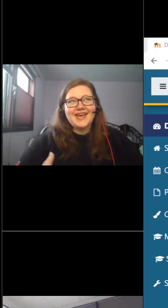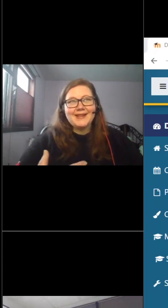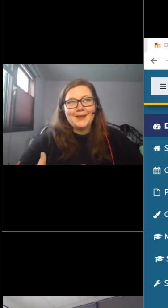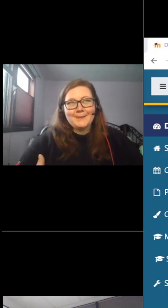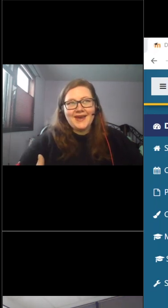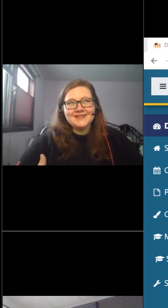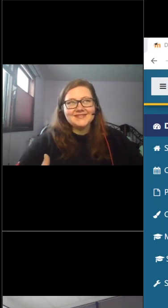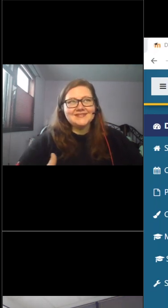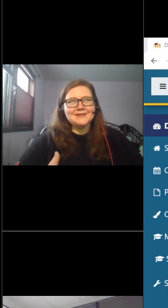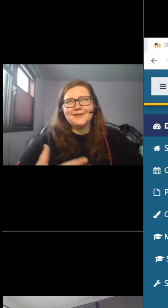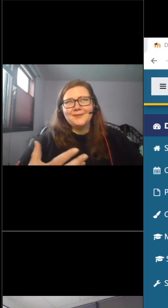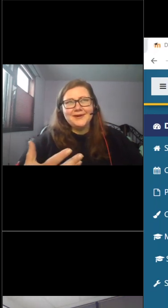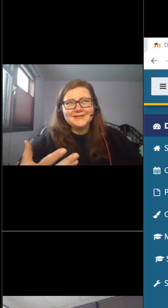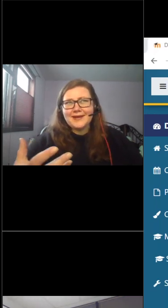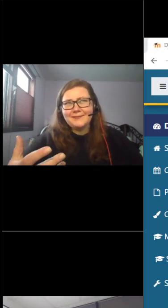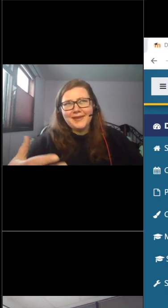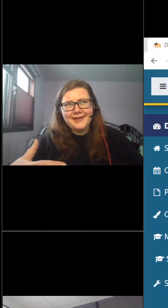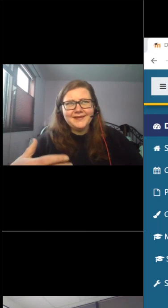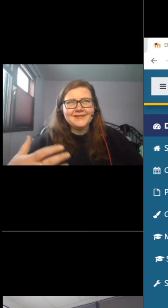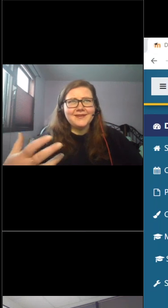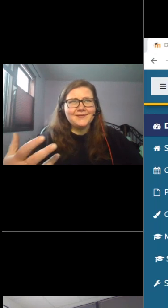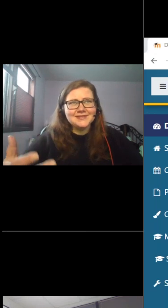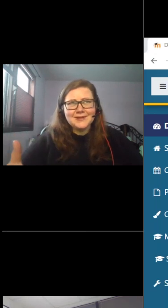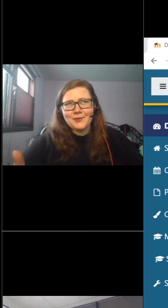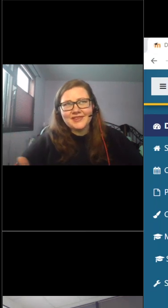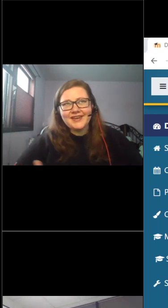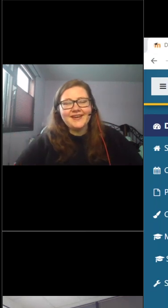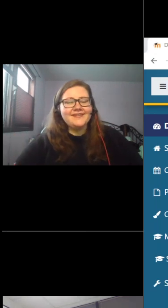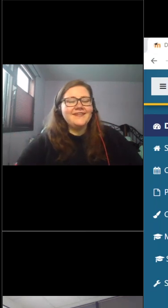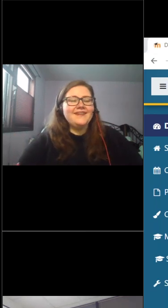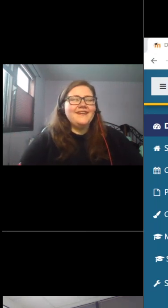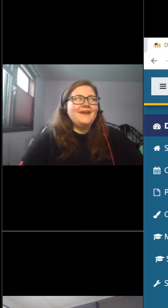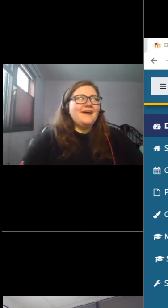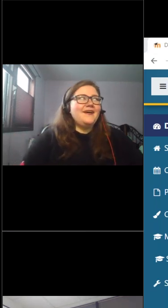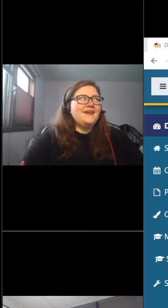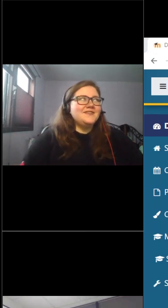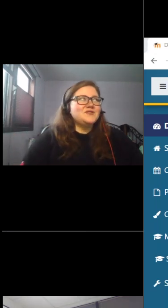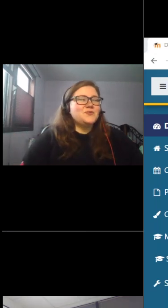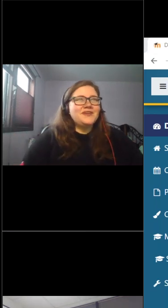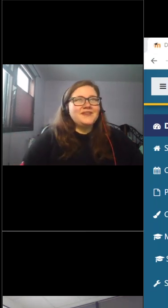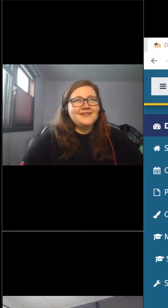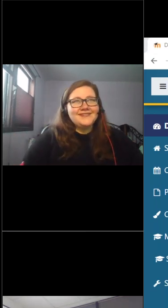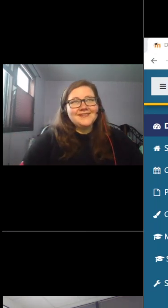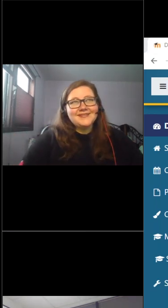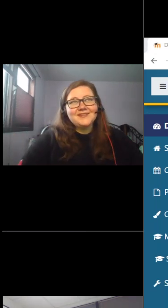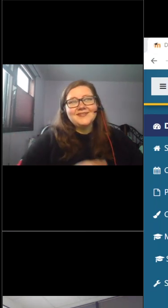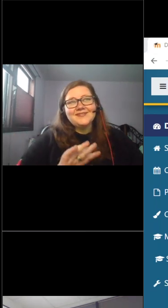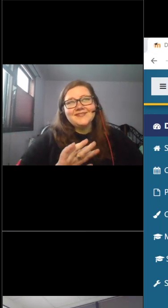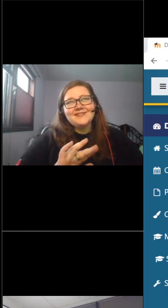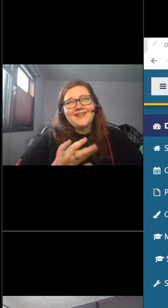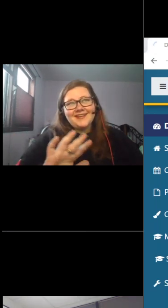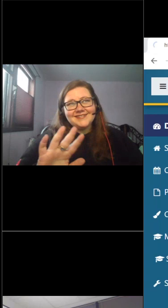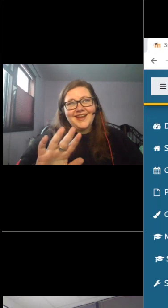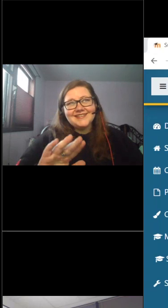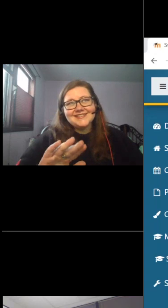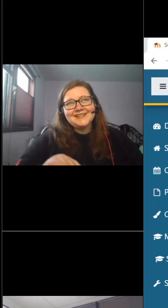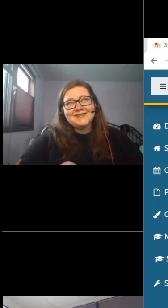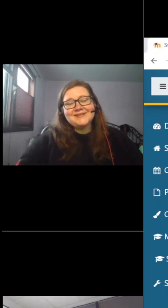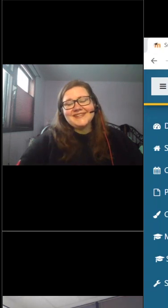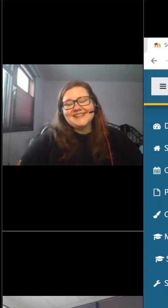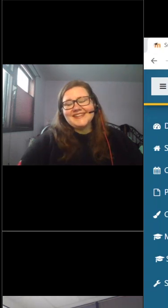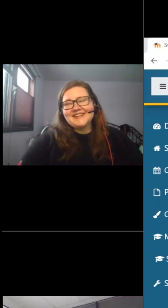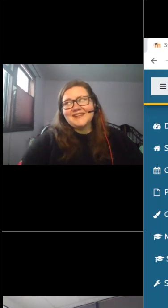the LMS. Like, what does that mean? Like, what's up with that? And we're recognize that